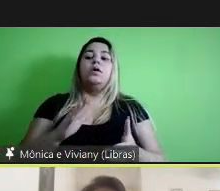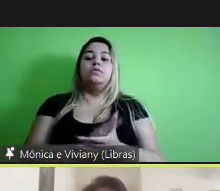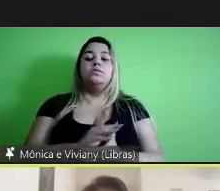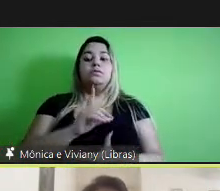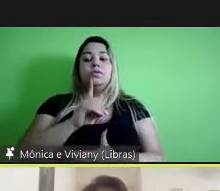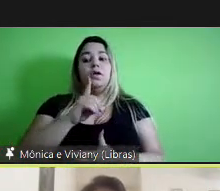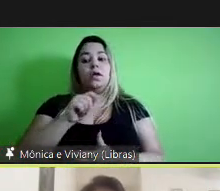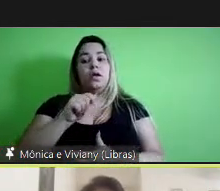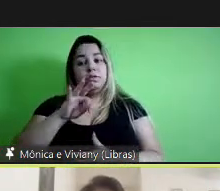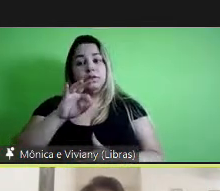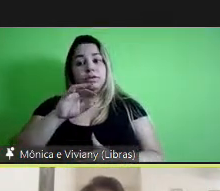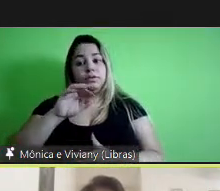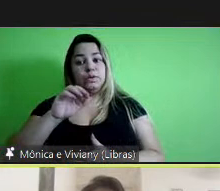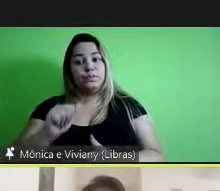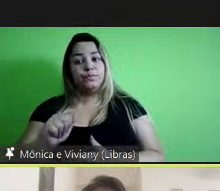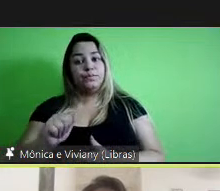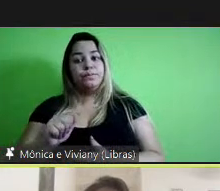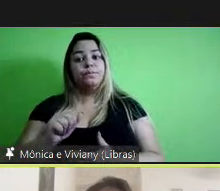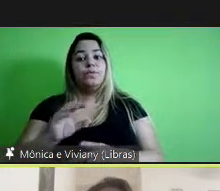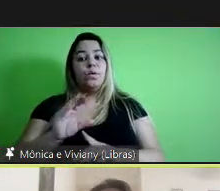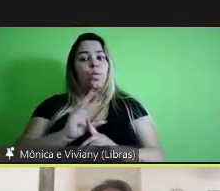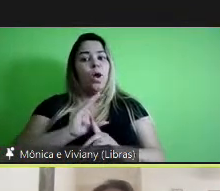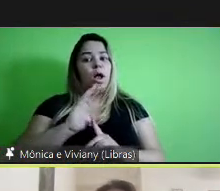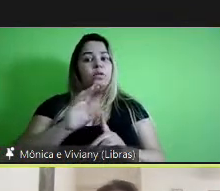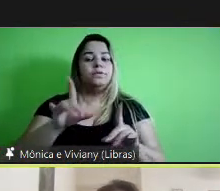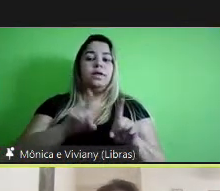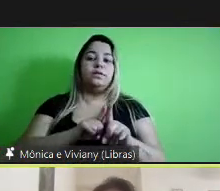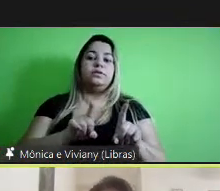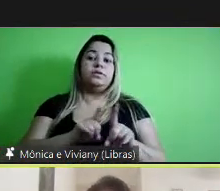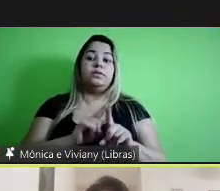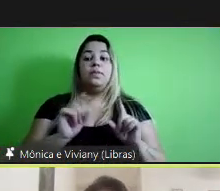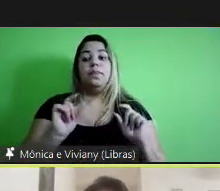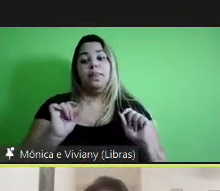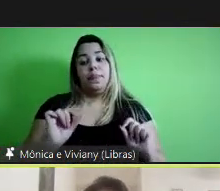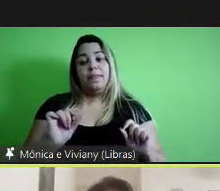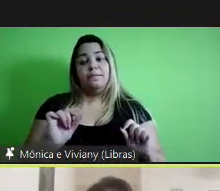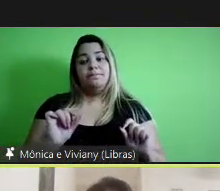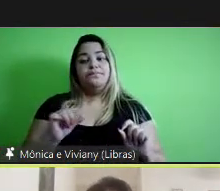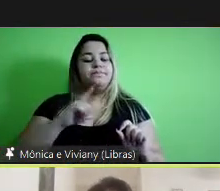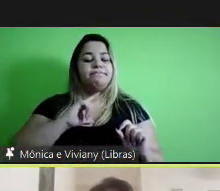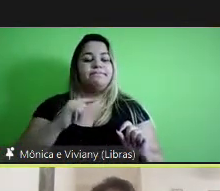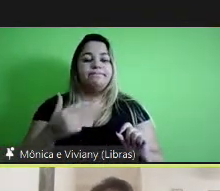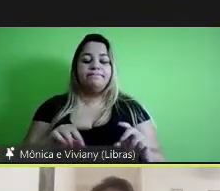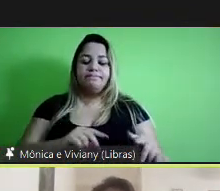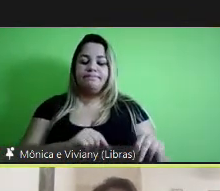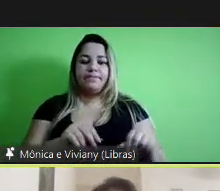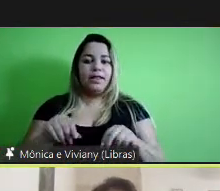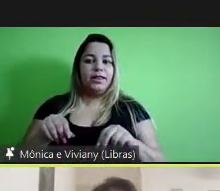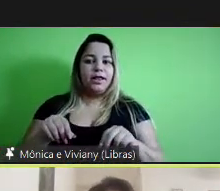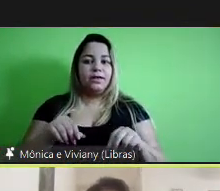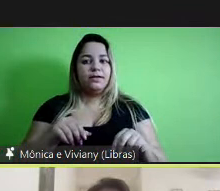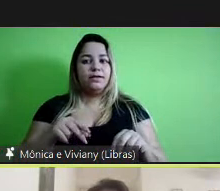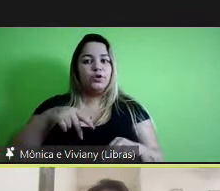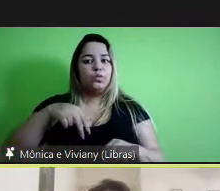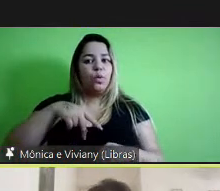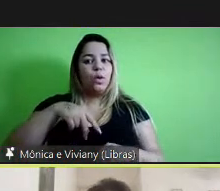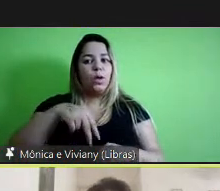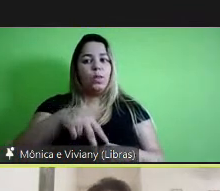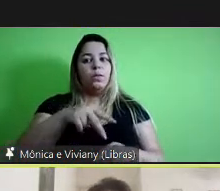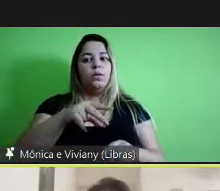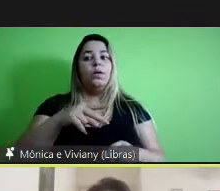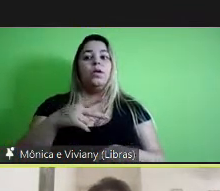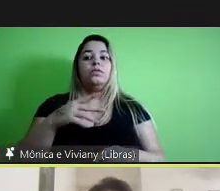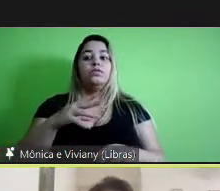at uh, these charts here, and our world in data says that not all throughout the